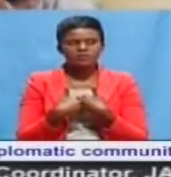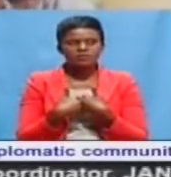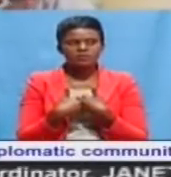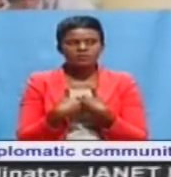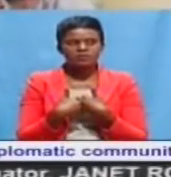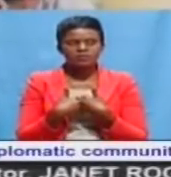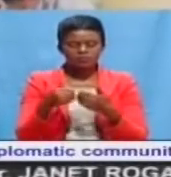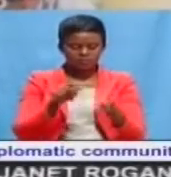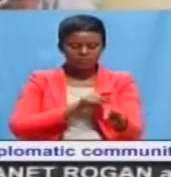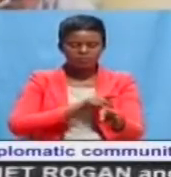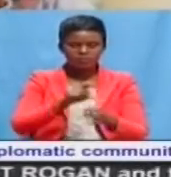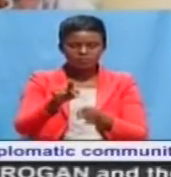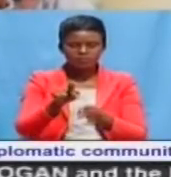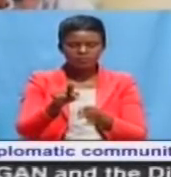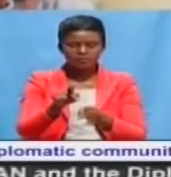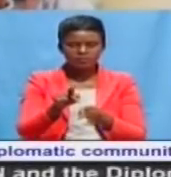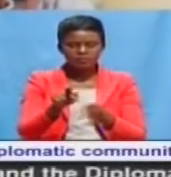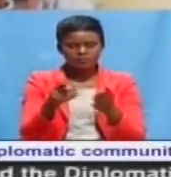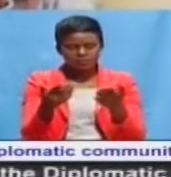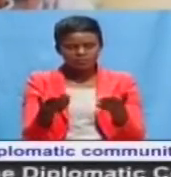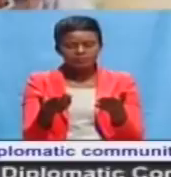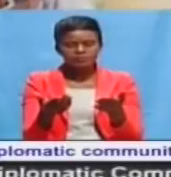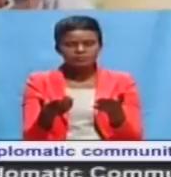our professional image has been battled